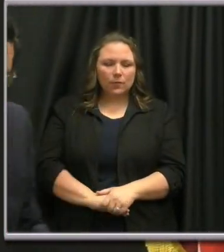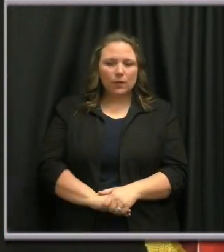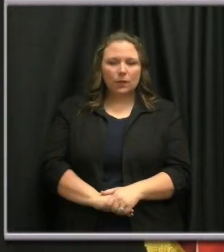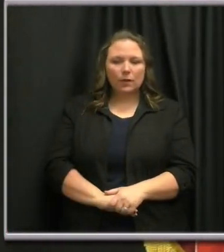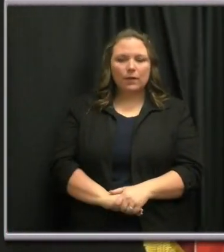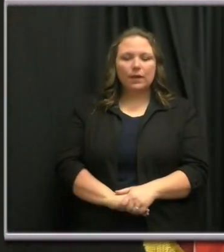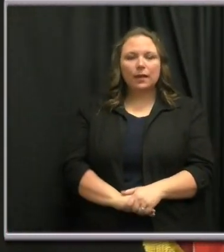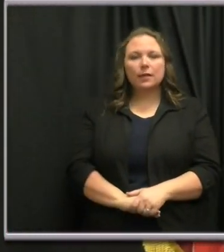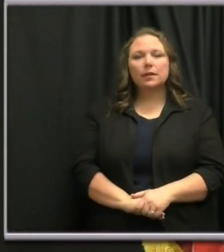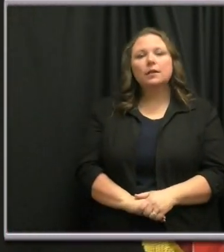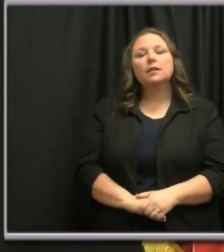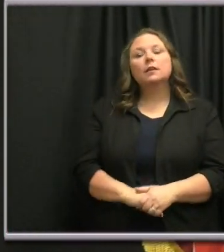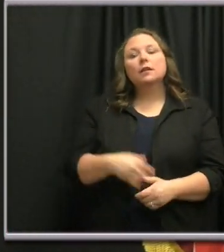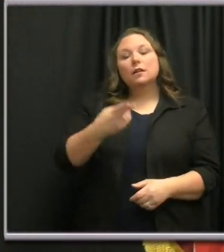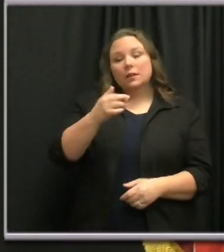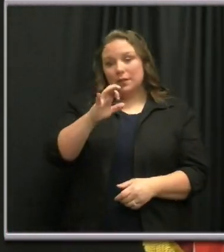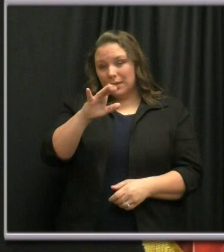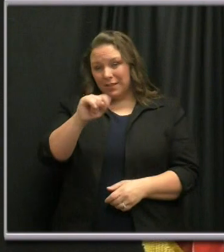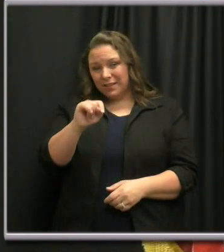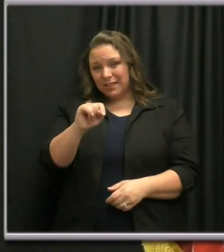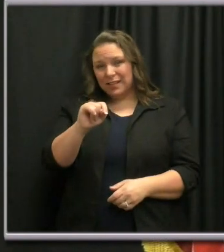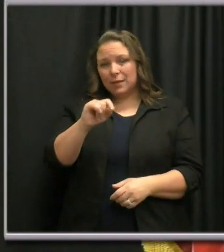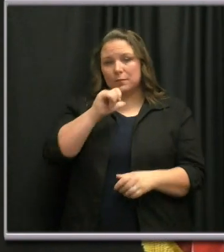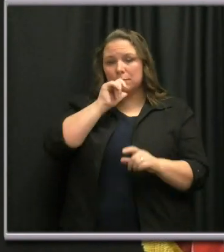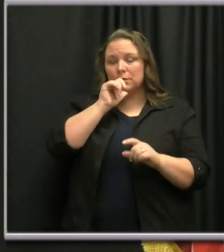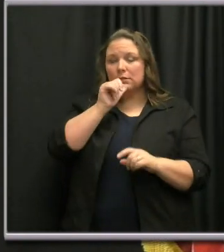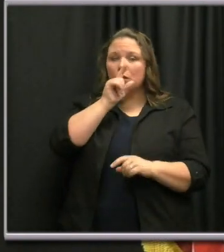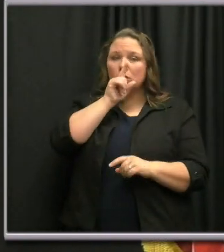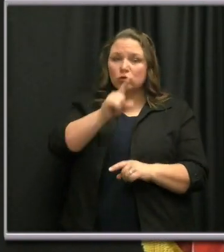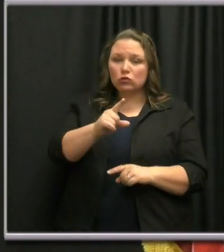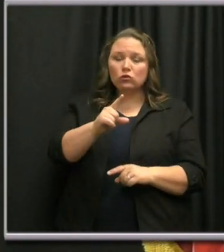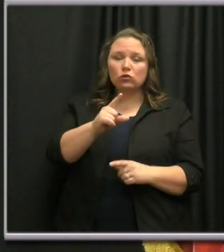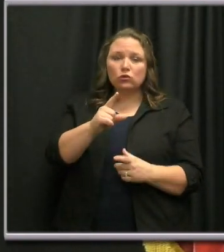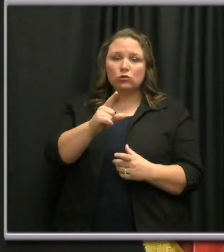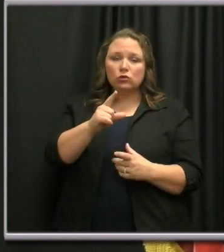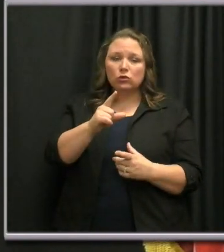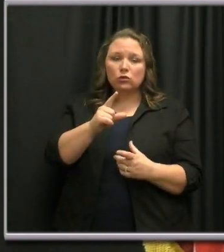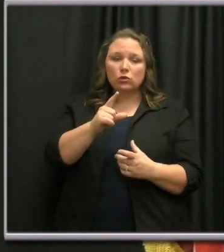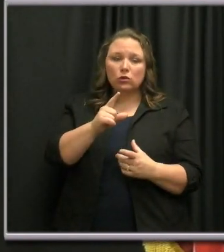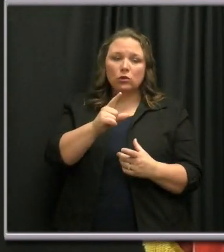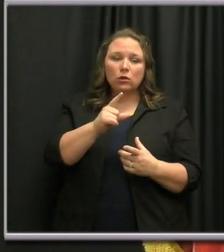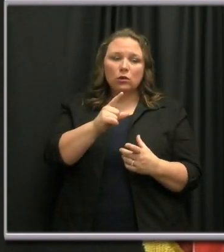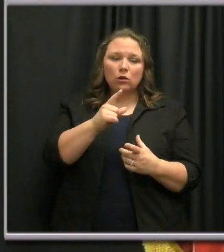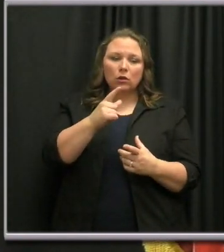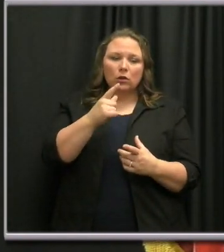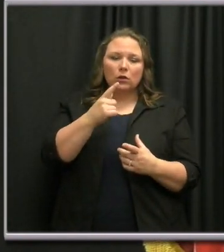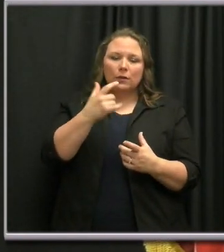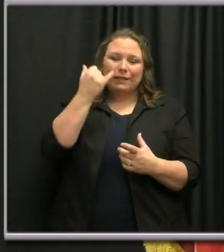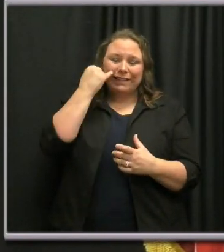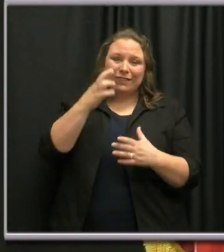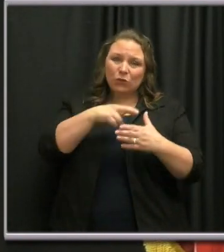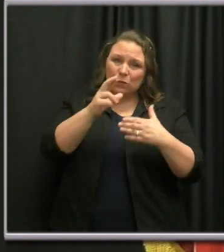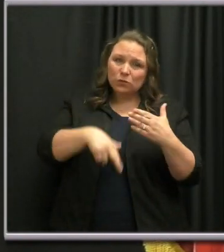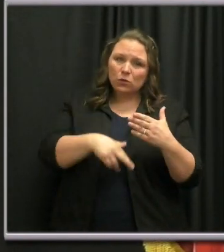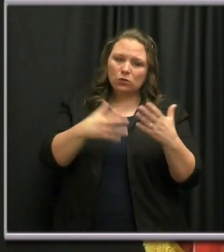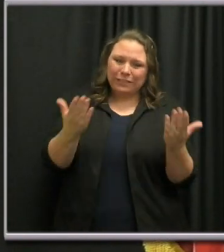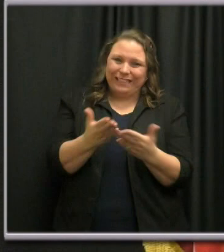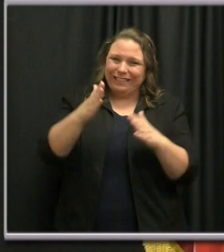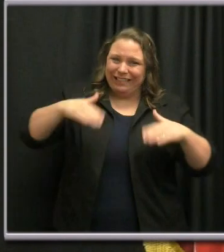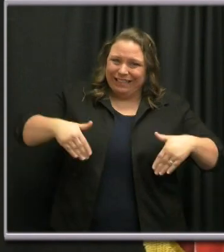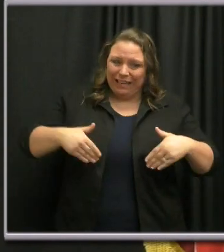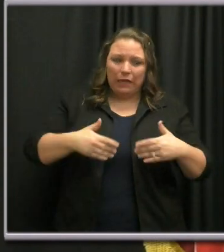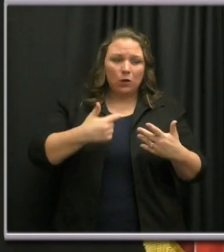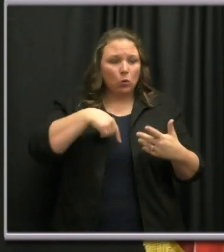Well, Harriet, I don't know that the report card is in yet. The student's doing well, but the report card is not in. It's